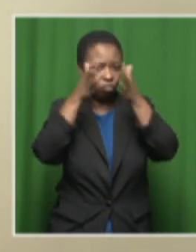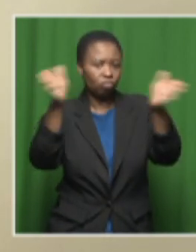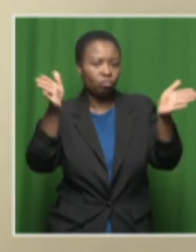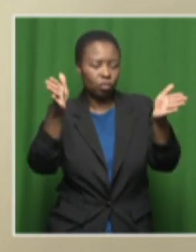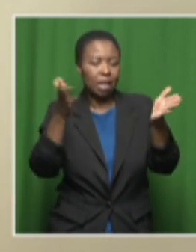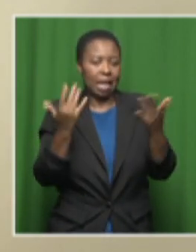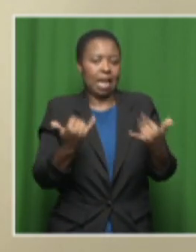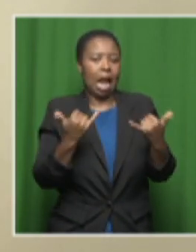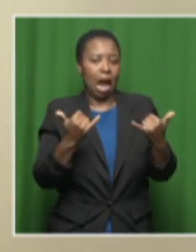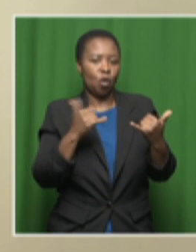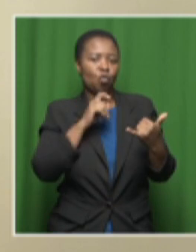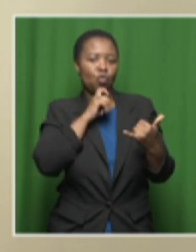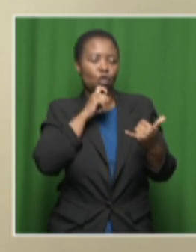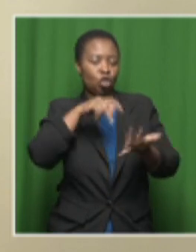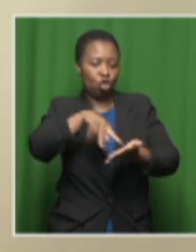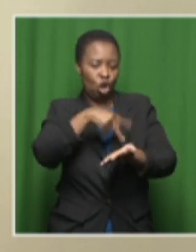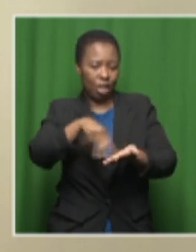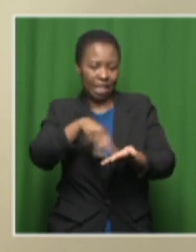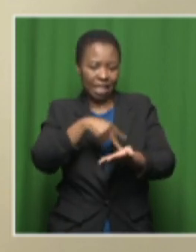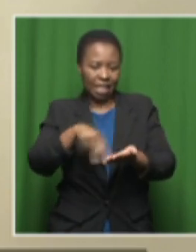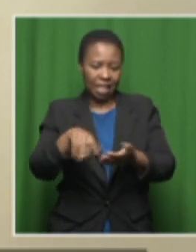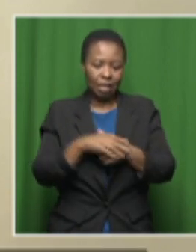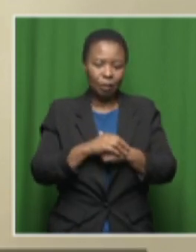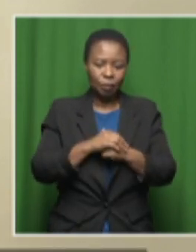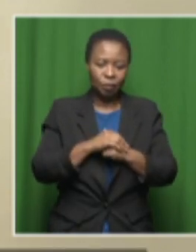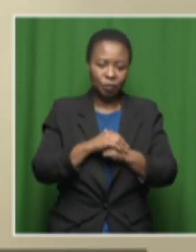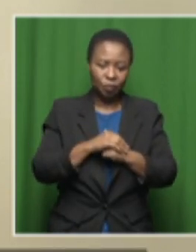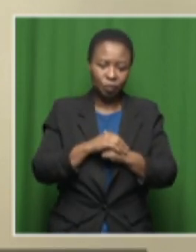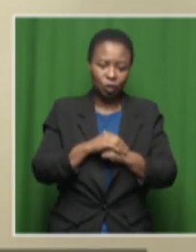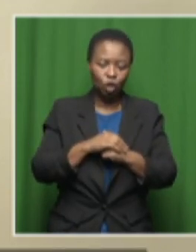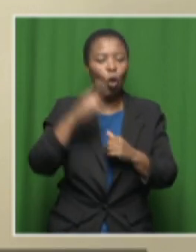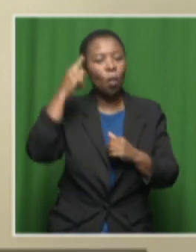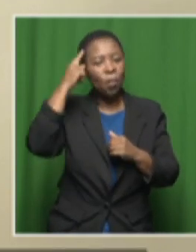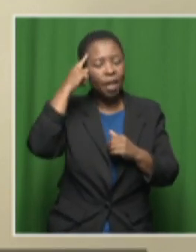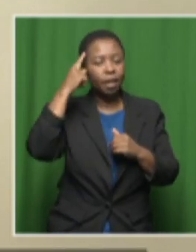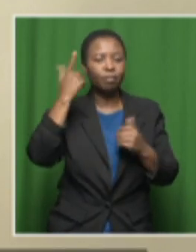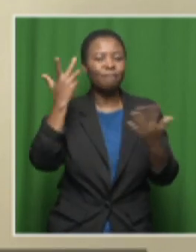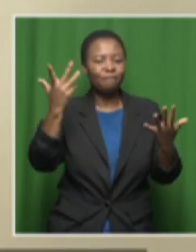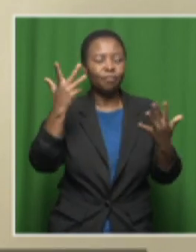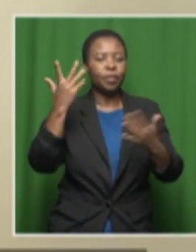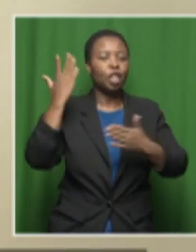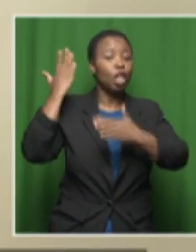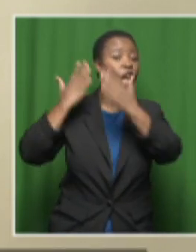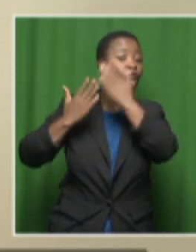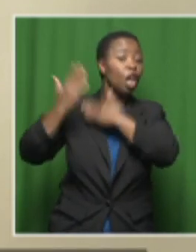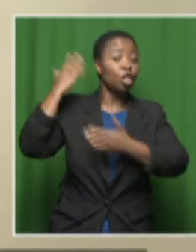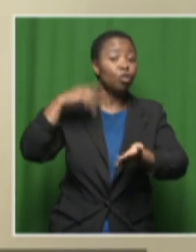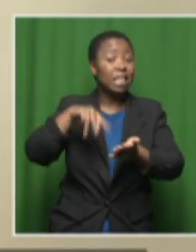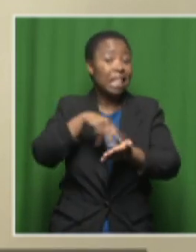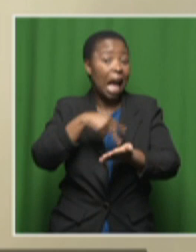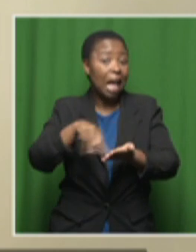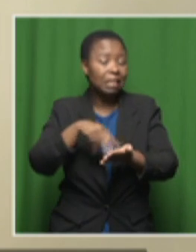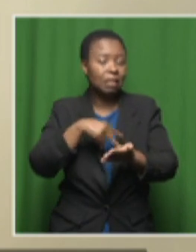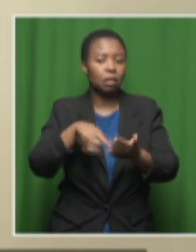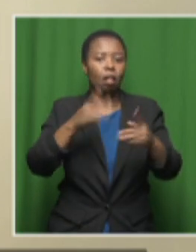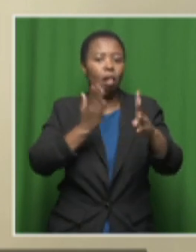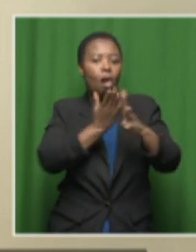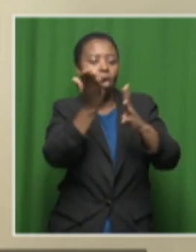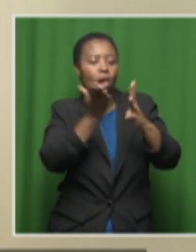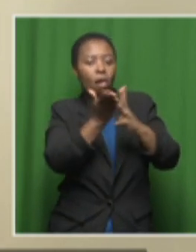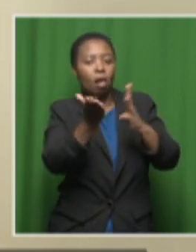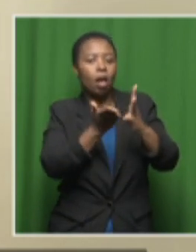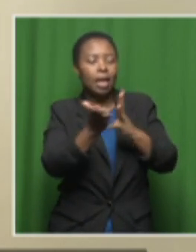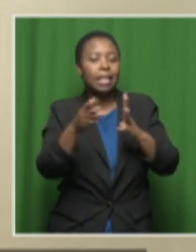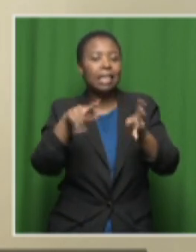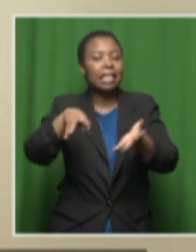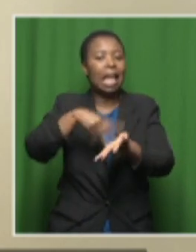the now. So taking into consideration dance history and the sort of dance styles that I have learned,